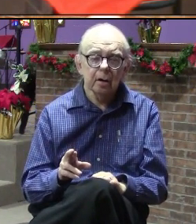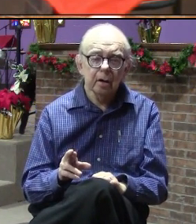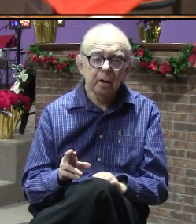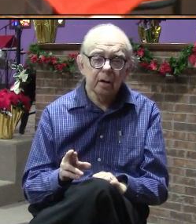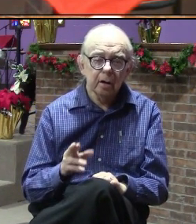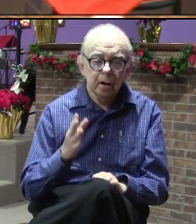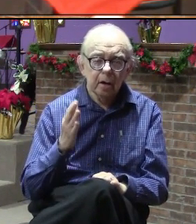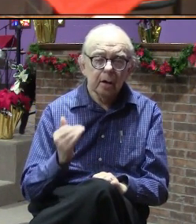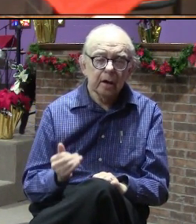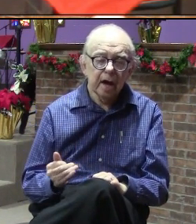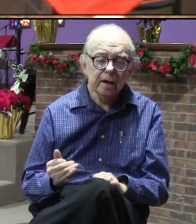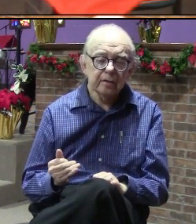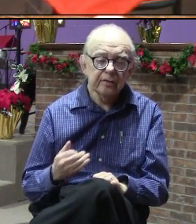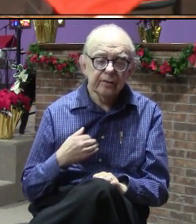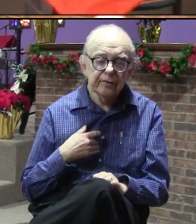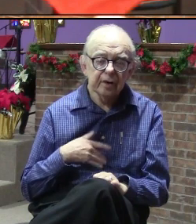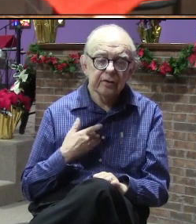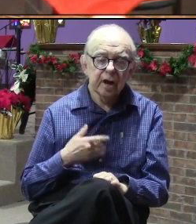because she felt she had nothing else to do.